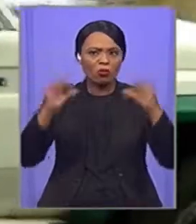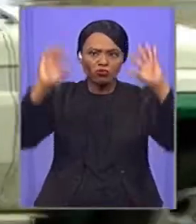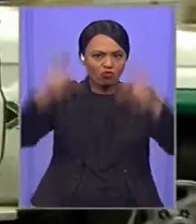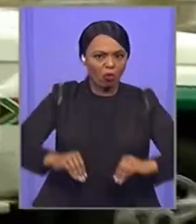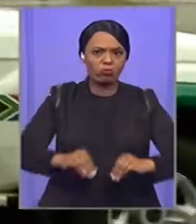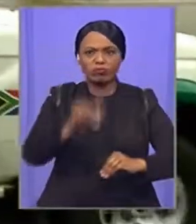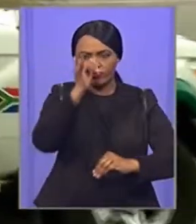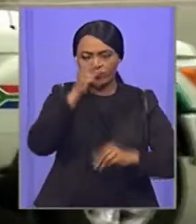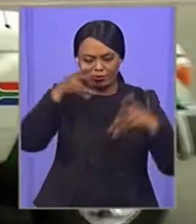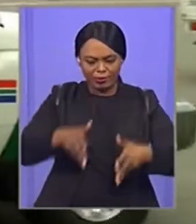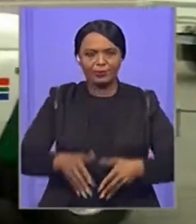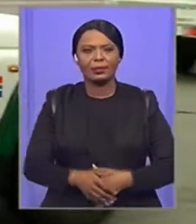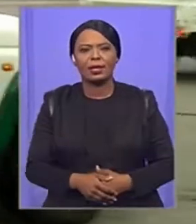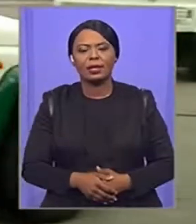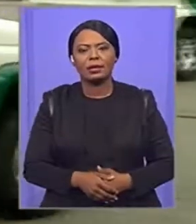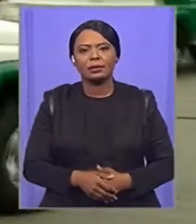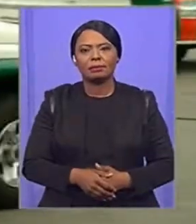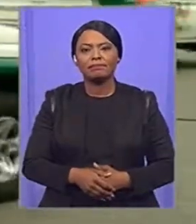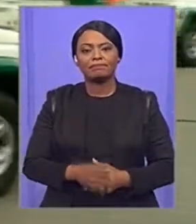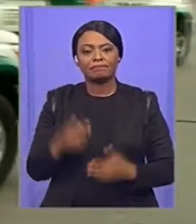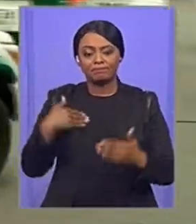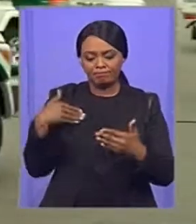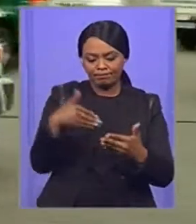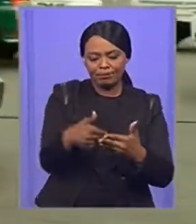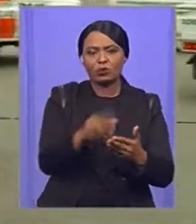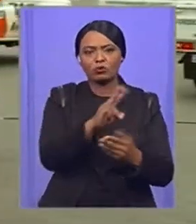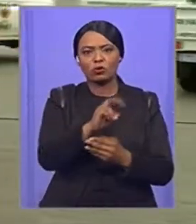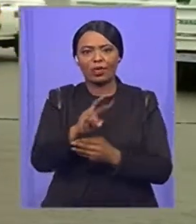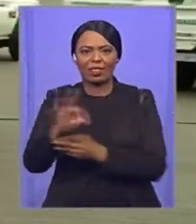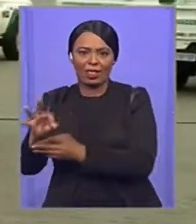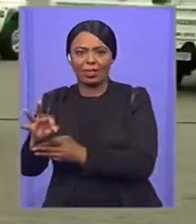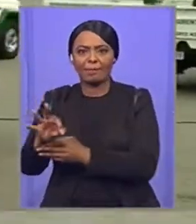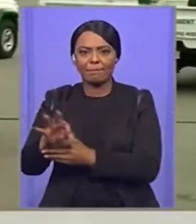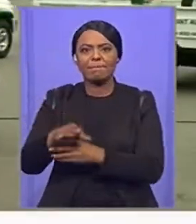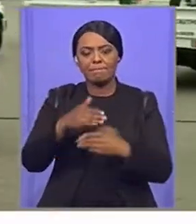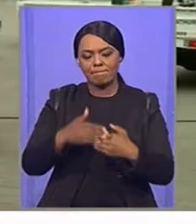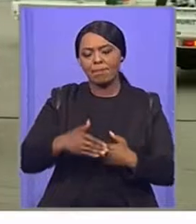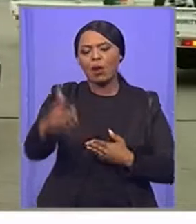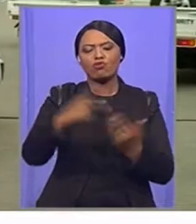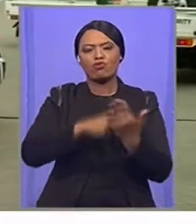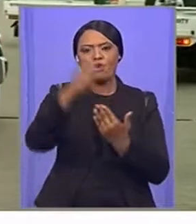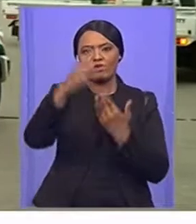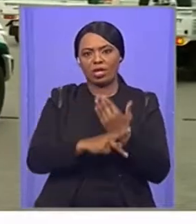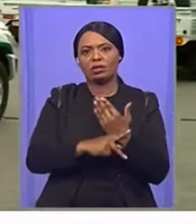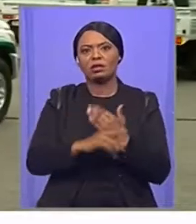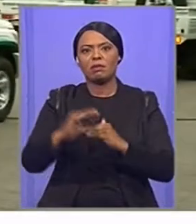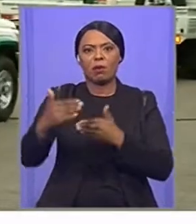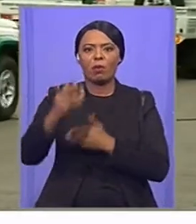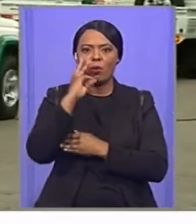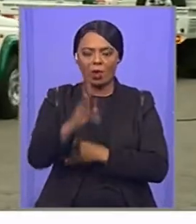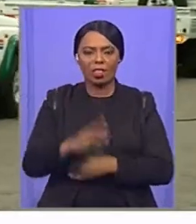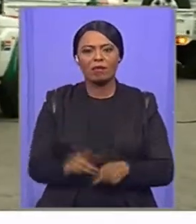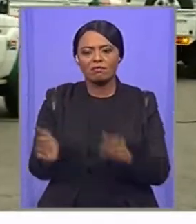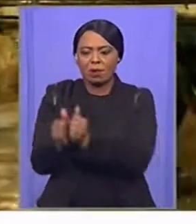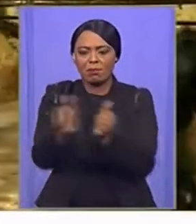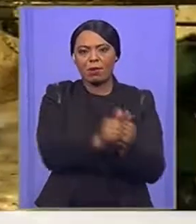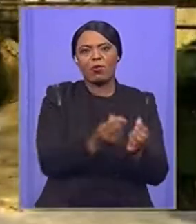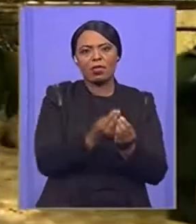ba le šoma gabotse go fellela ngwageng wa 2023. Projeke ye e dirwa ka tlemagano le dikgoro tše dingwe tša